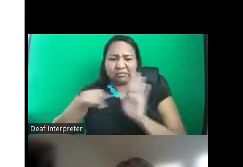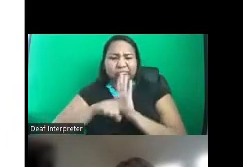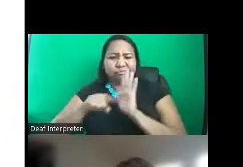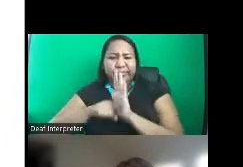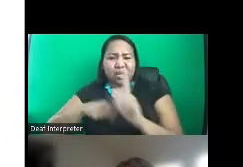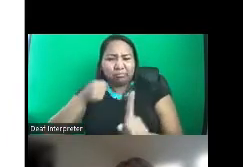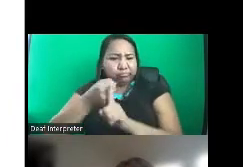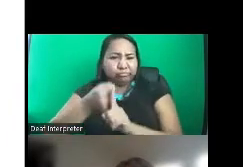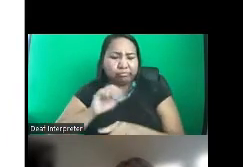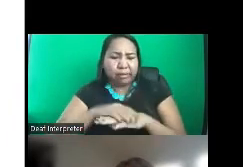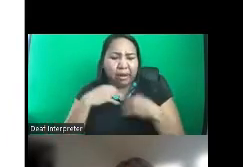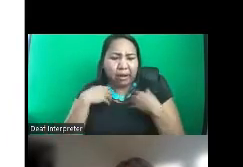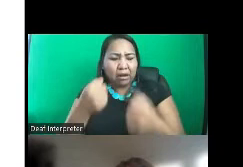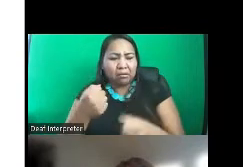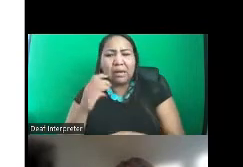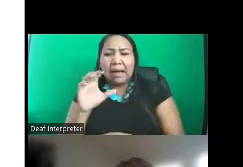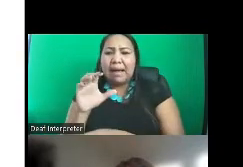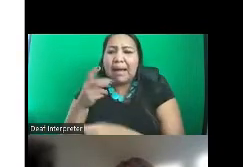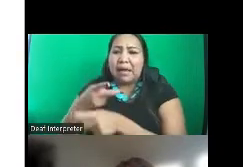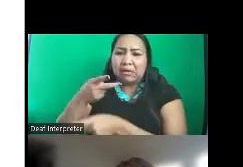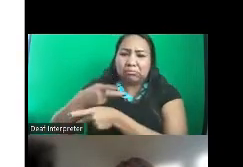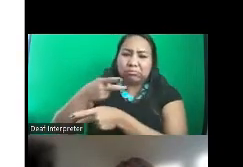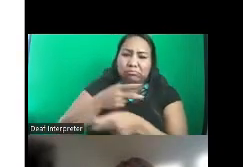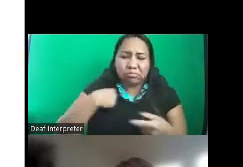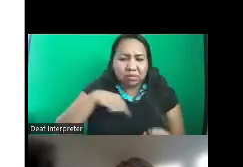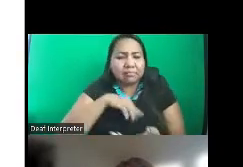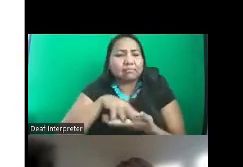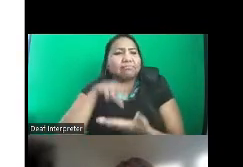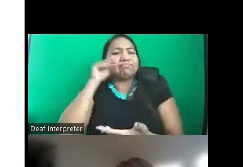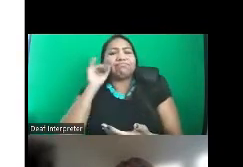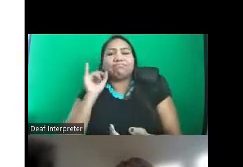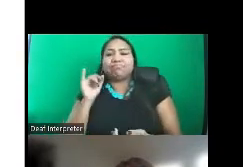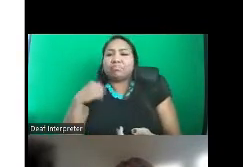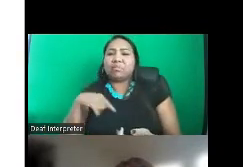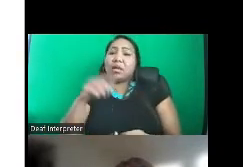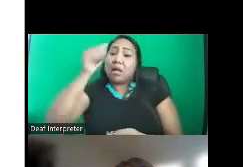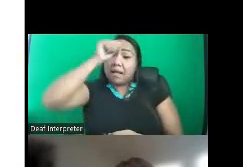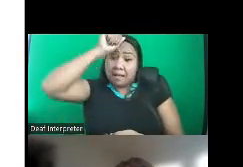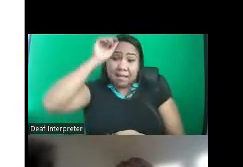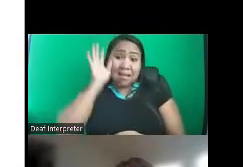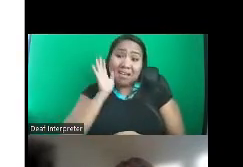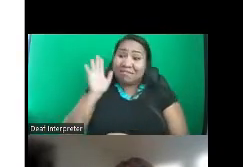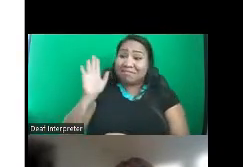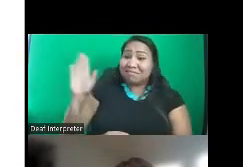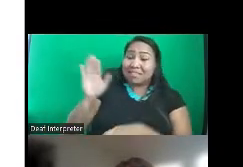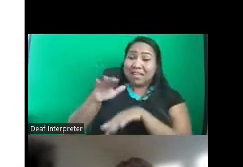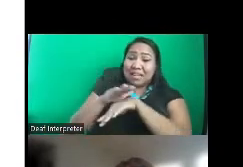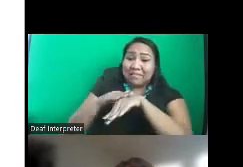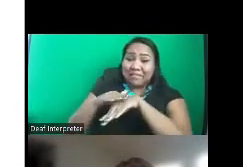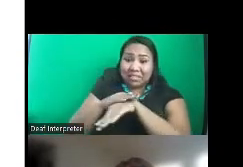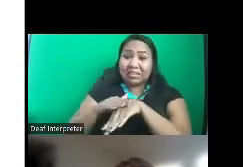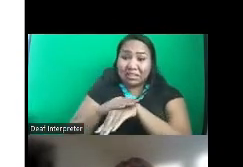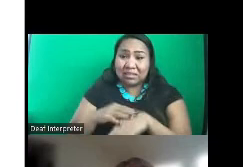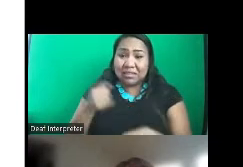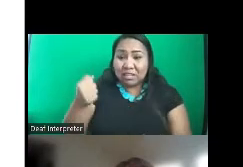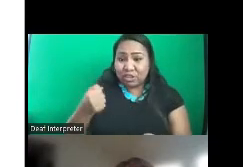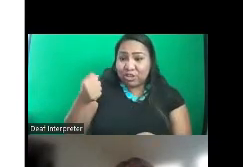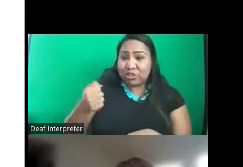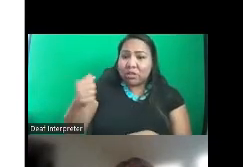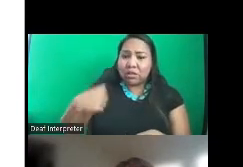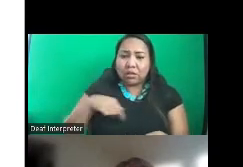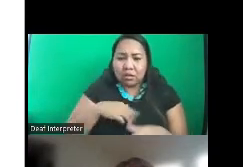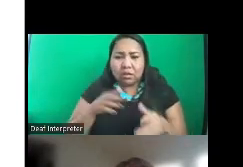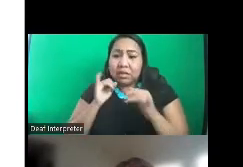Like Alaska Native elders, we got to interview them, and they